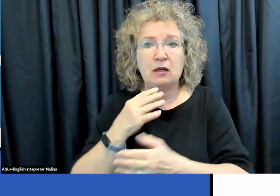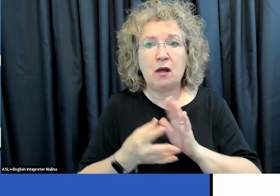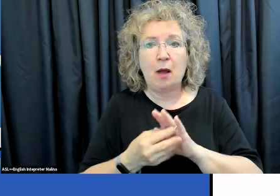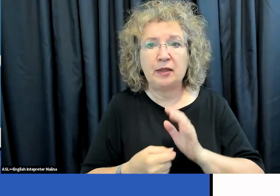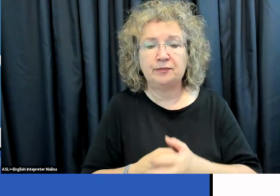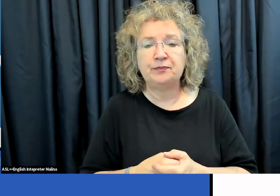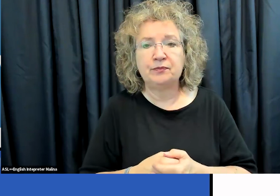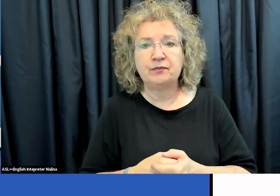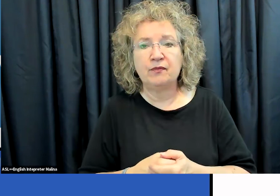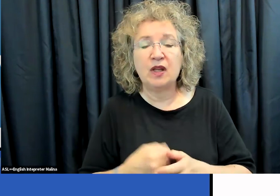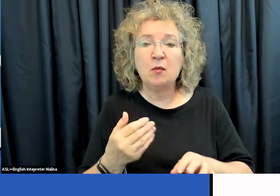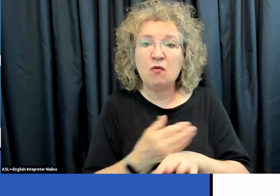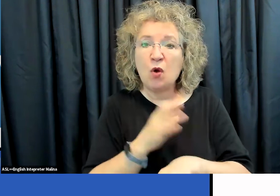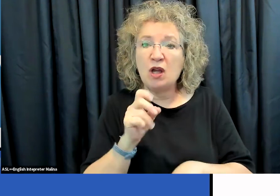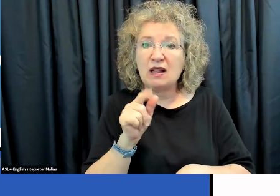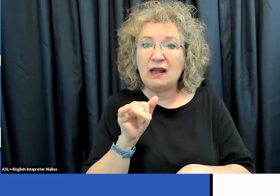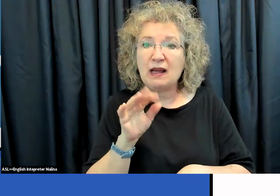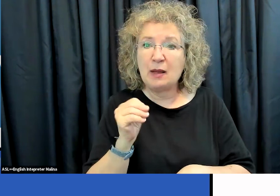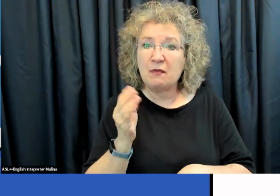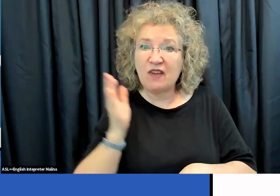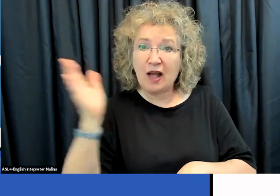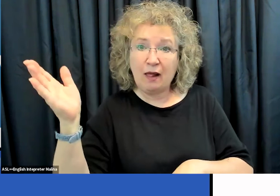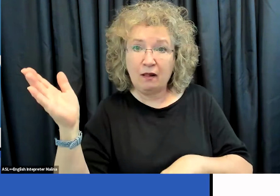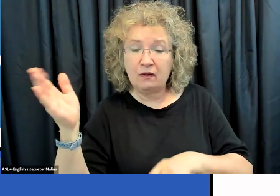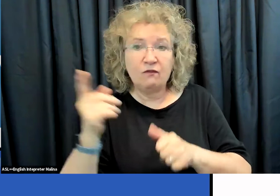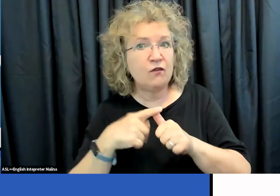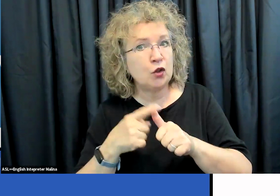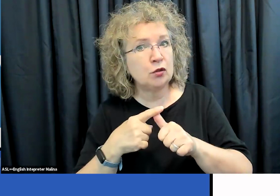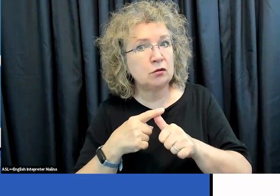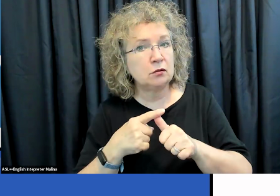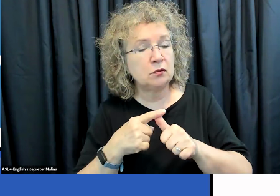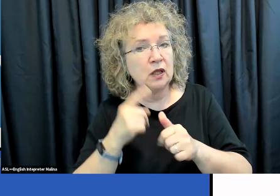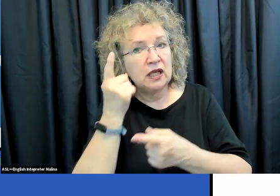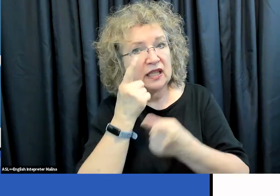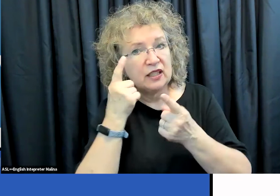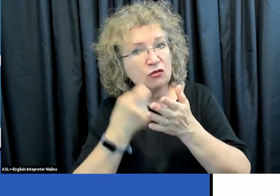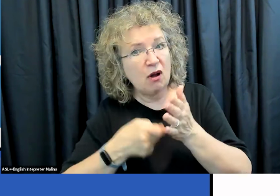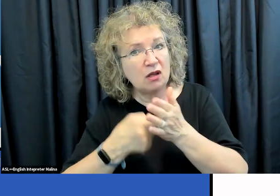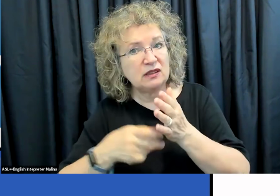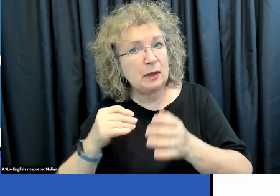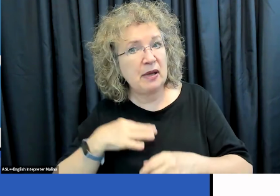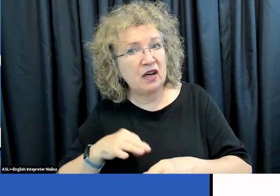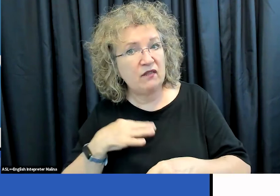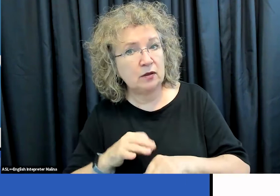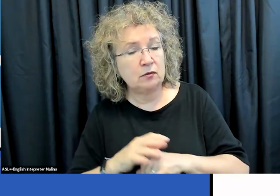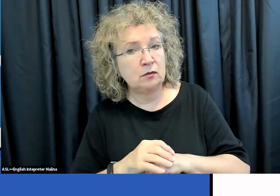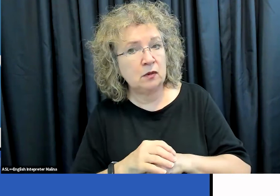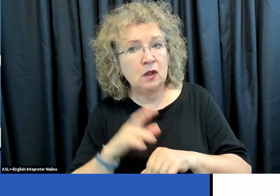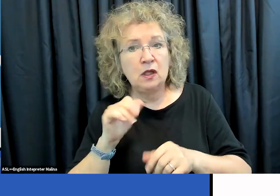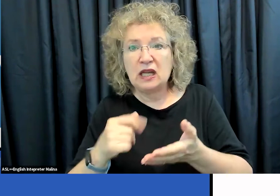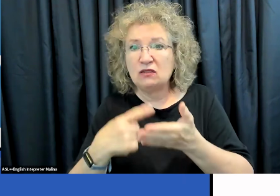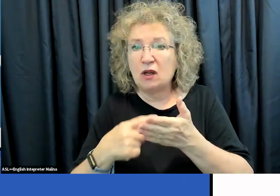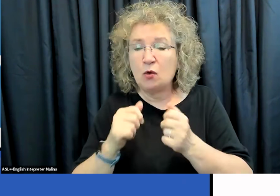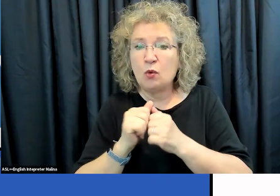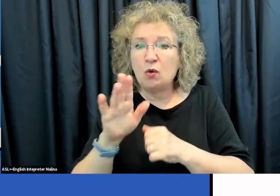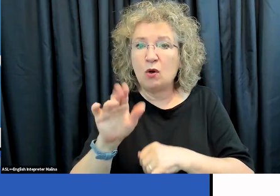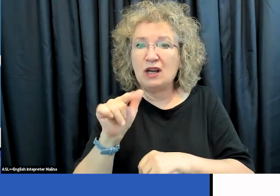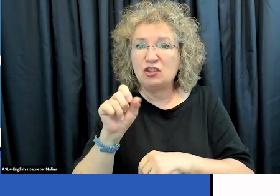and benefits, and you can talk to your agent or insurance company just about the impact of filing a